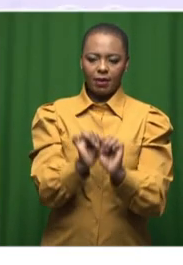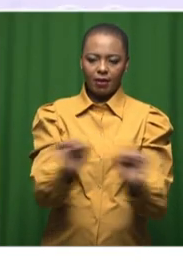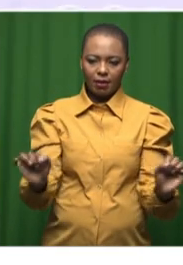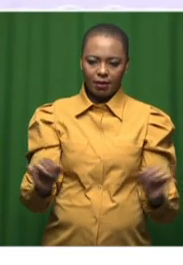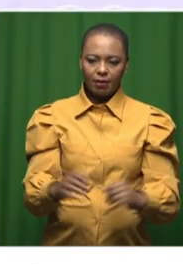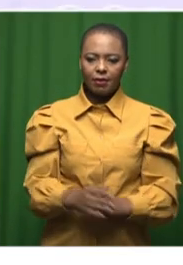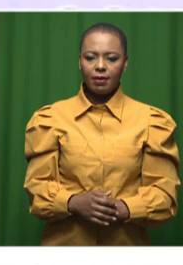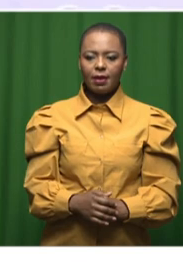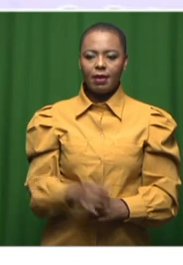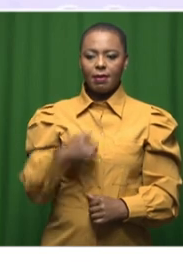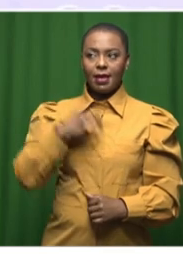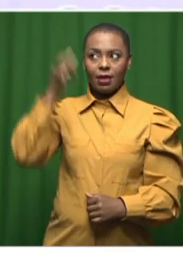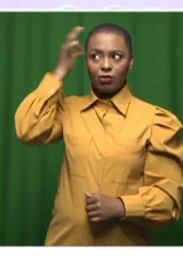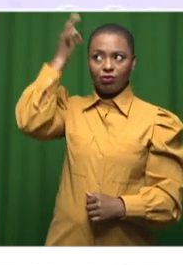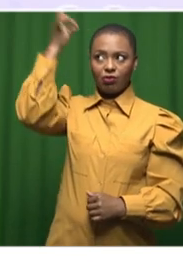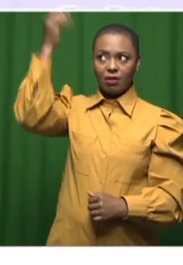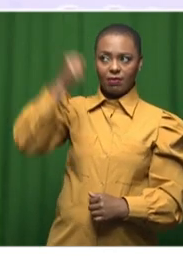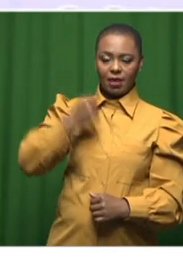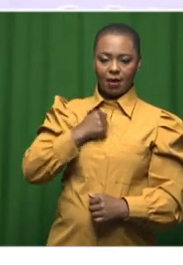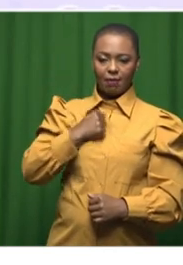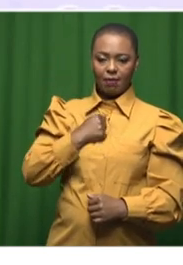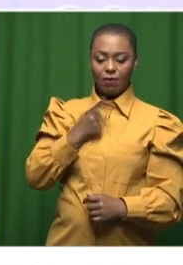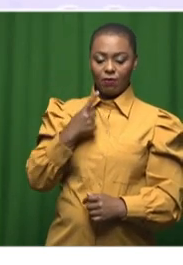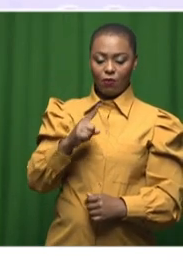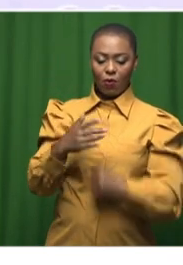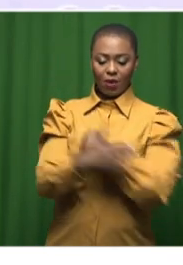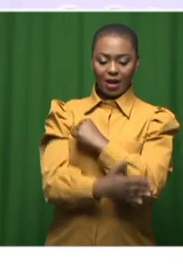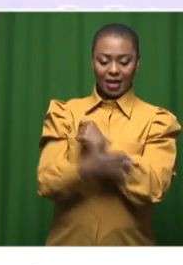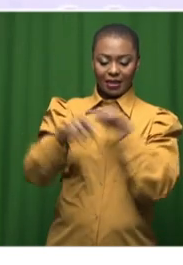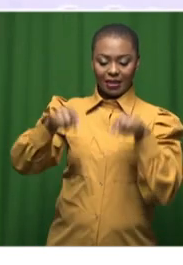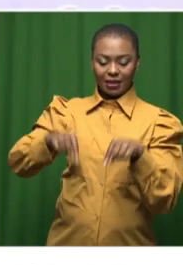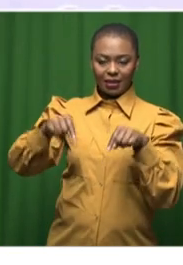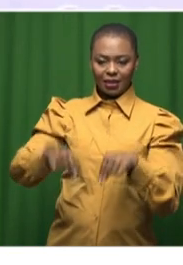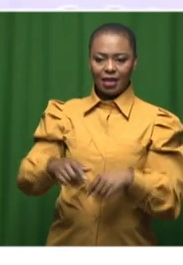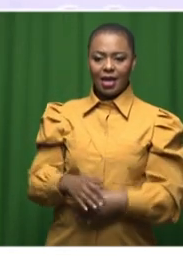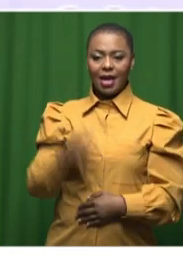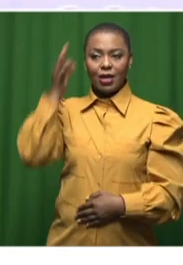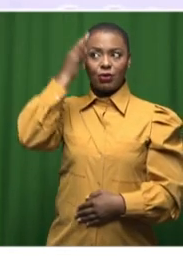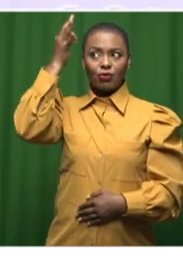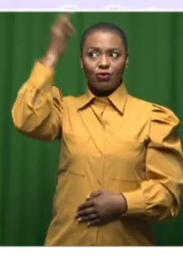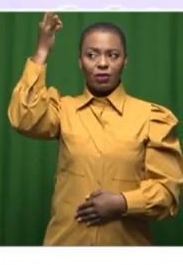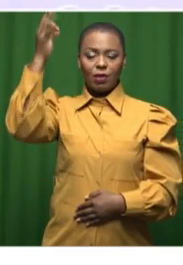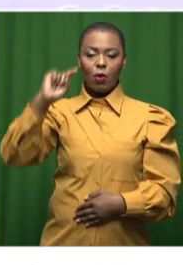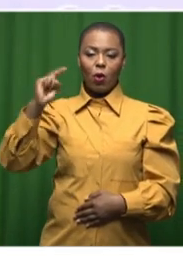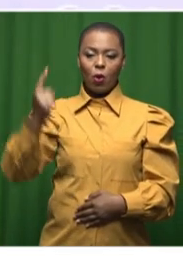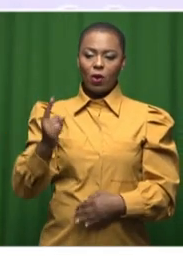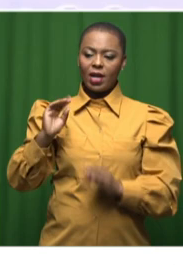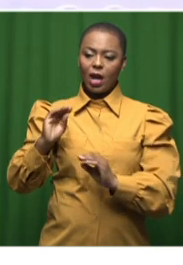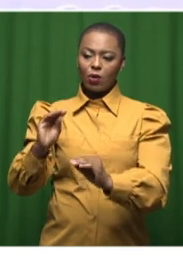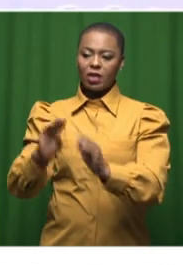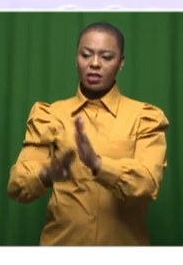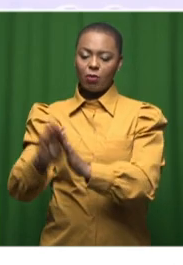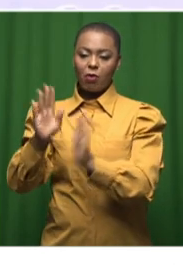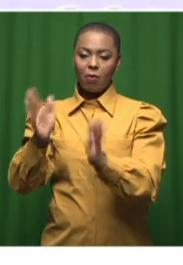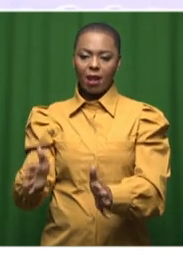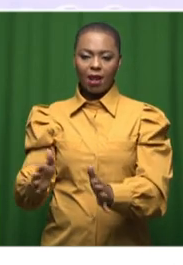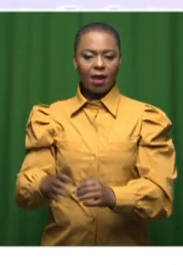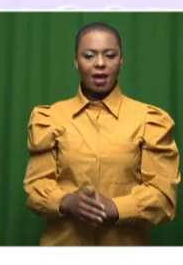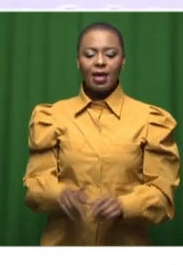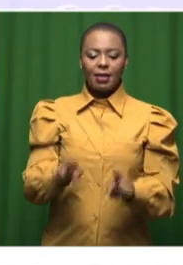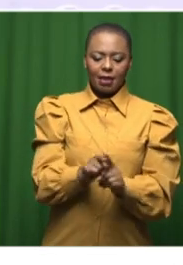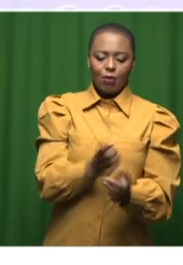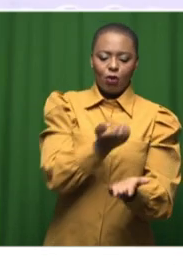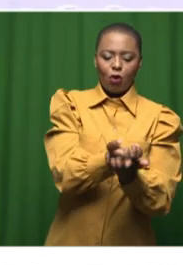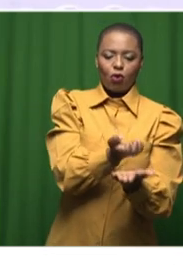upon which not only is our education improving, but we have an economy that will put a job in